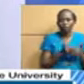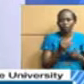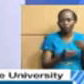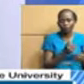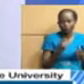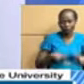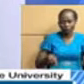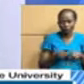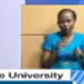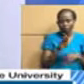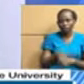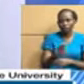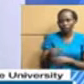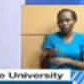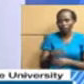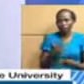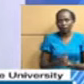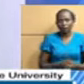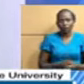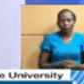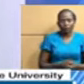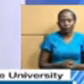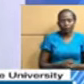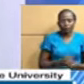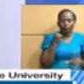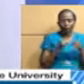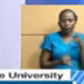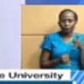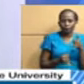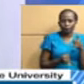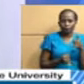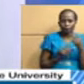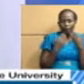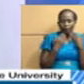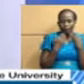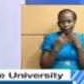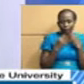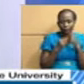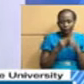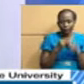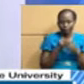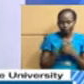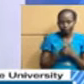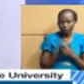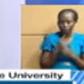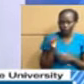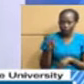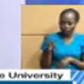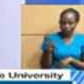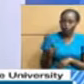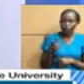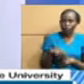us in towns, maybe not those in urban. Lastly, to correct that, yes, we are a very